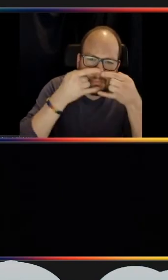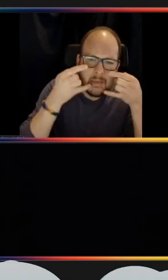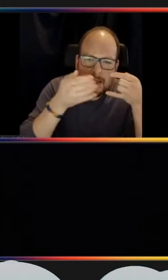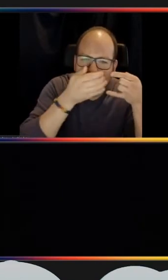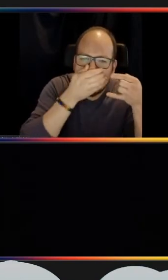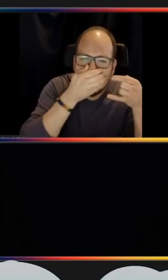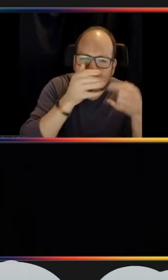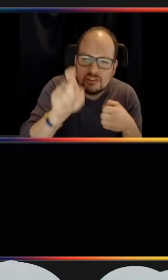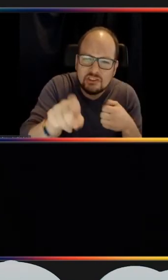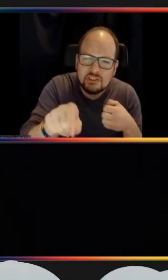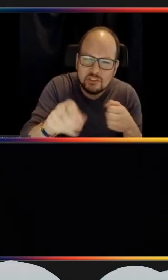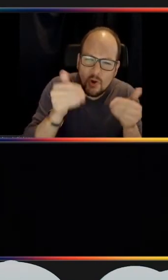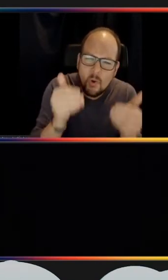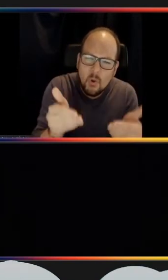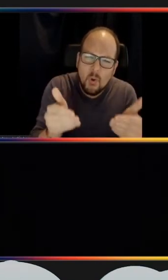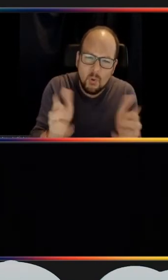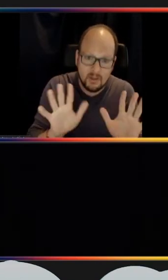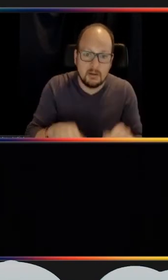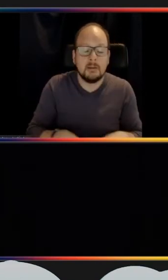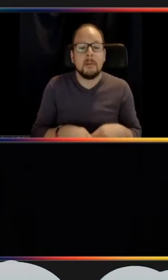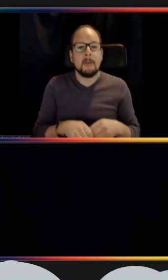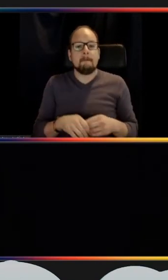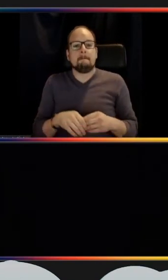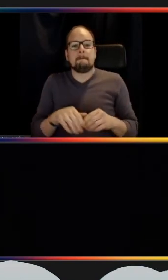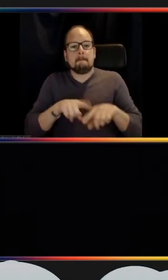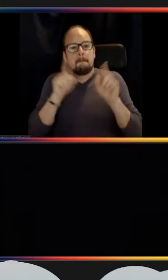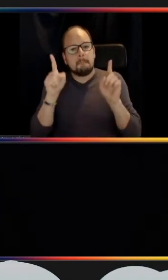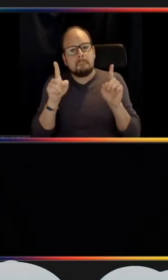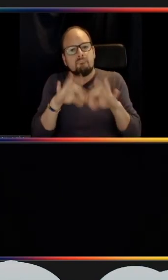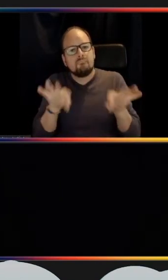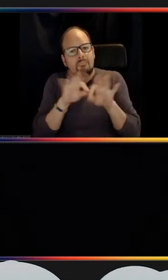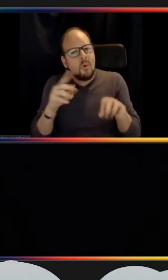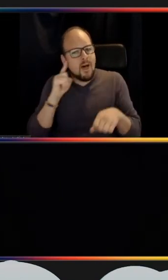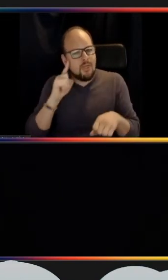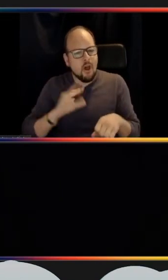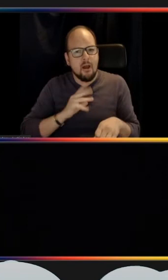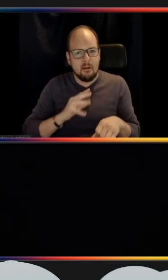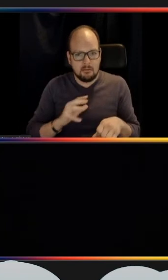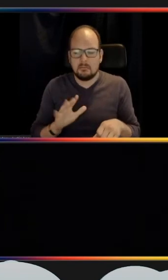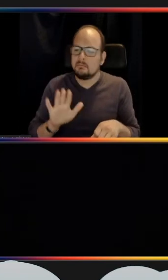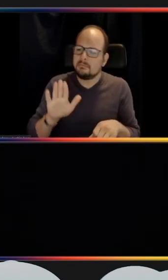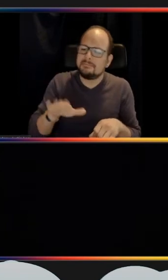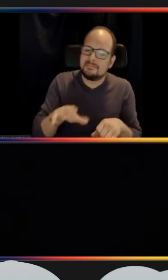it's been lovely. And what do you love most about this ship?